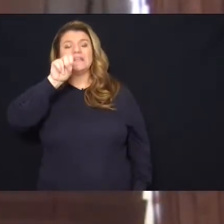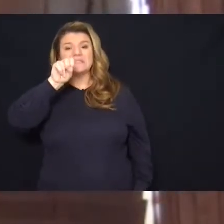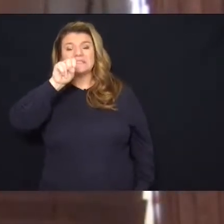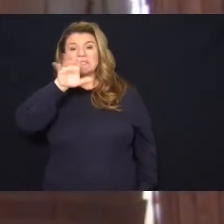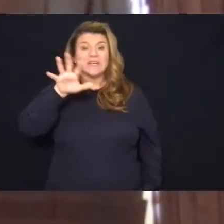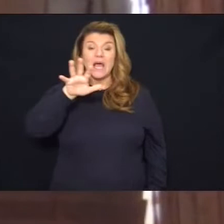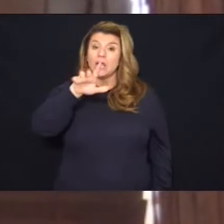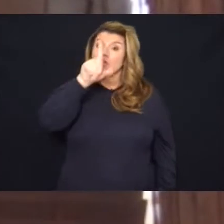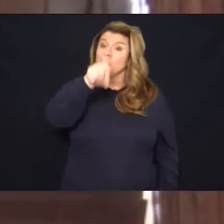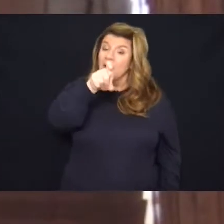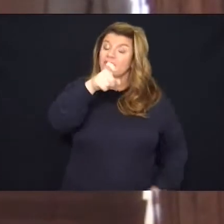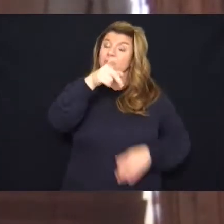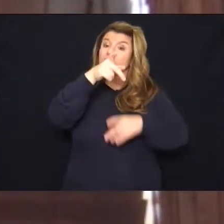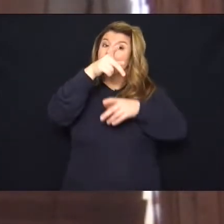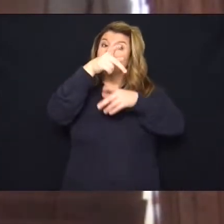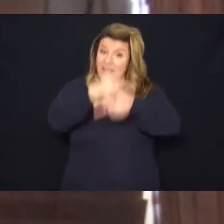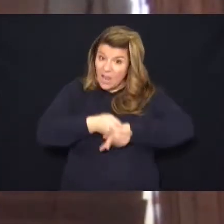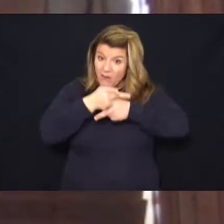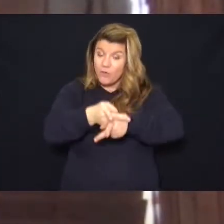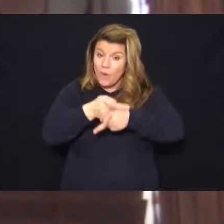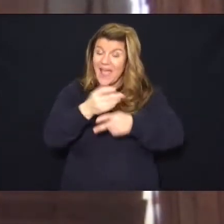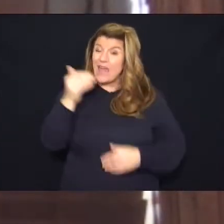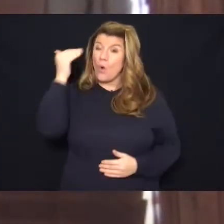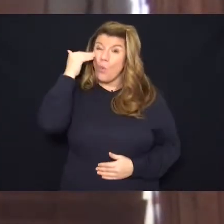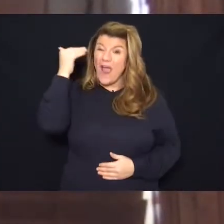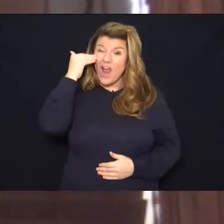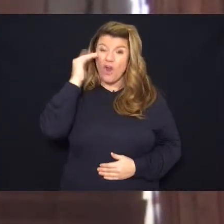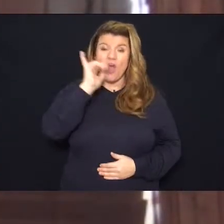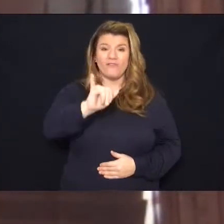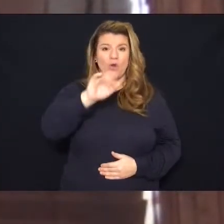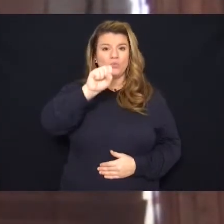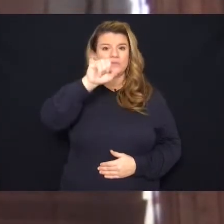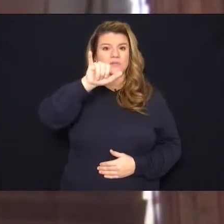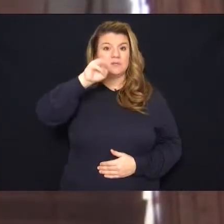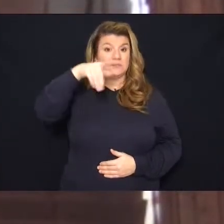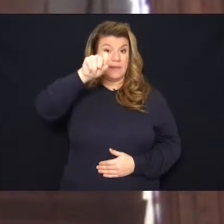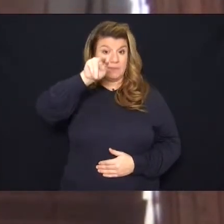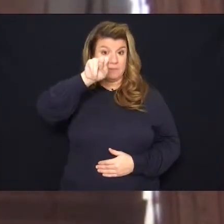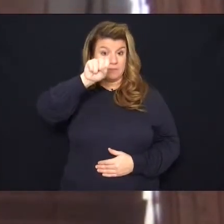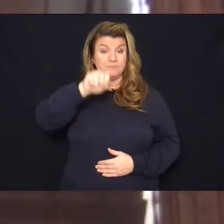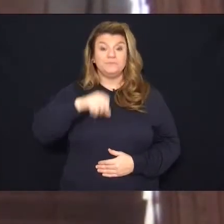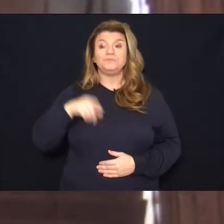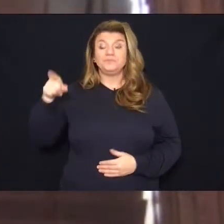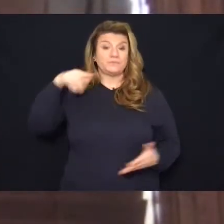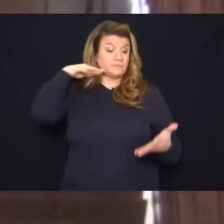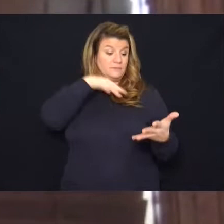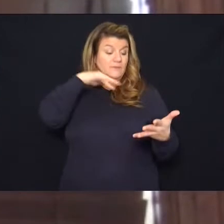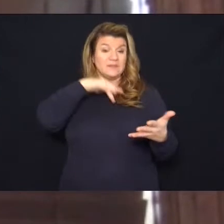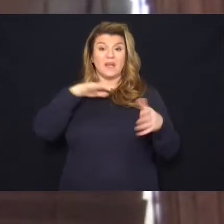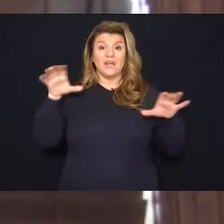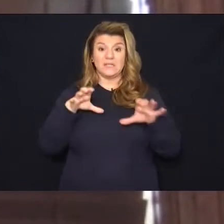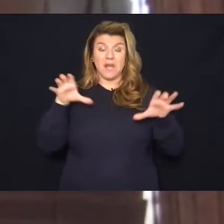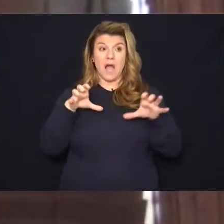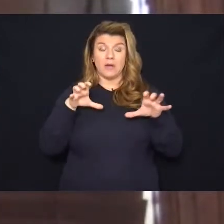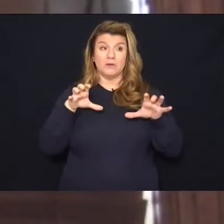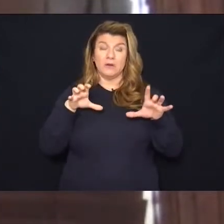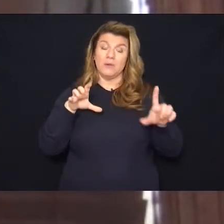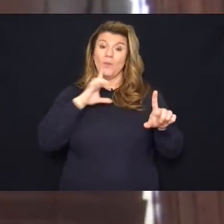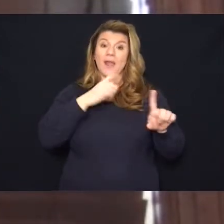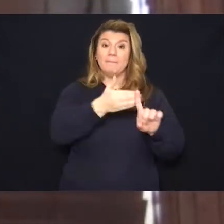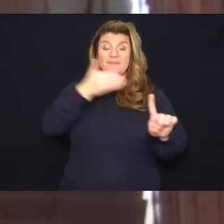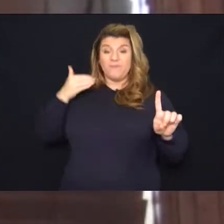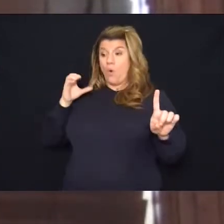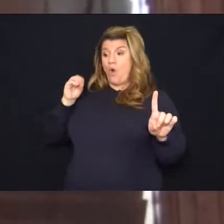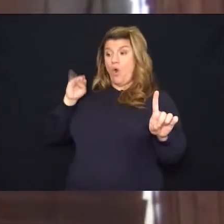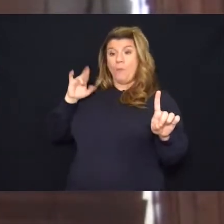have to be very, very aware of those symptoms. In a study done immediately, really before Omicron,